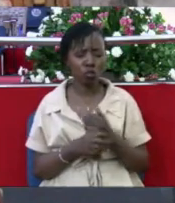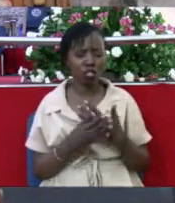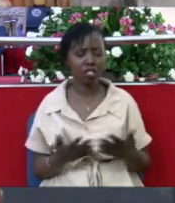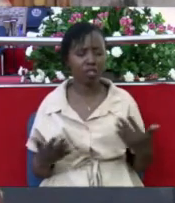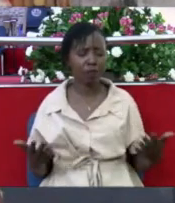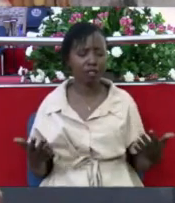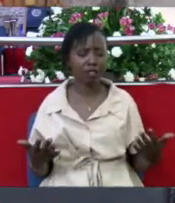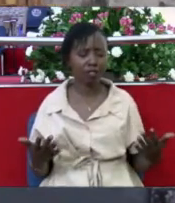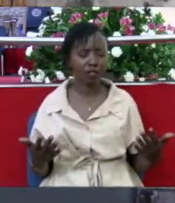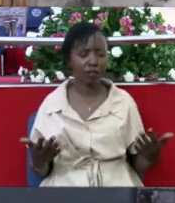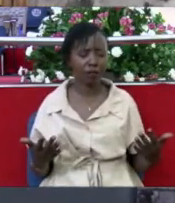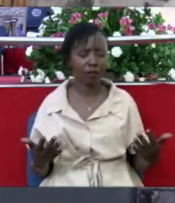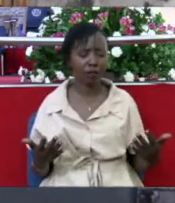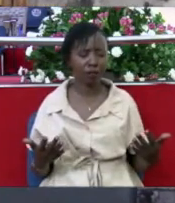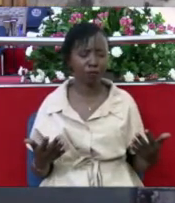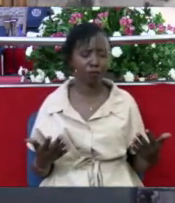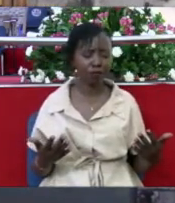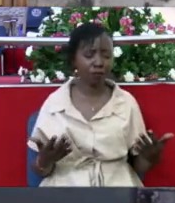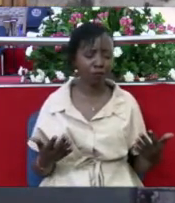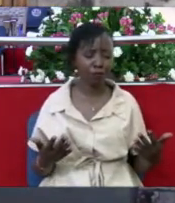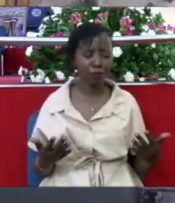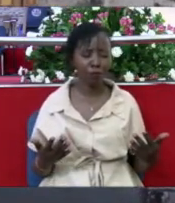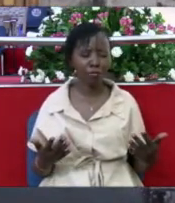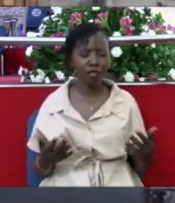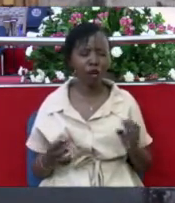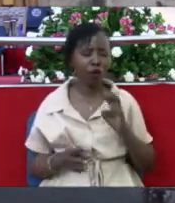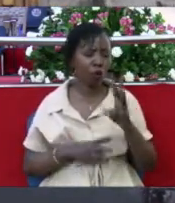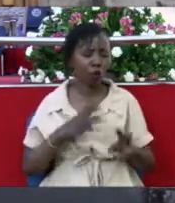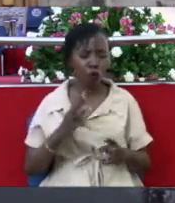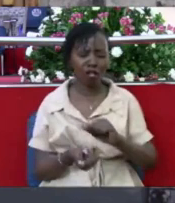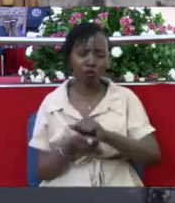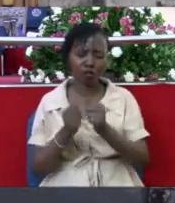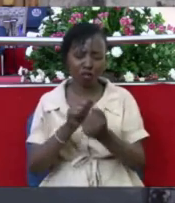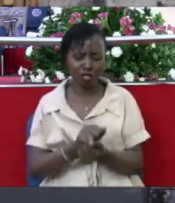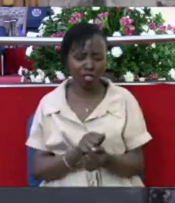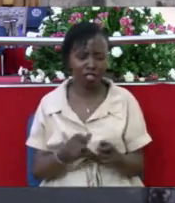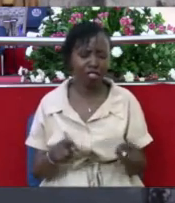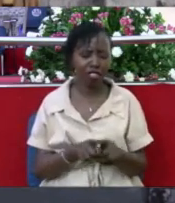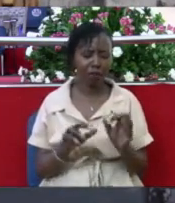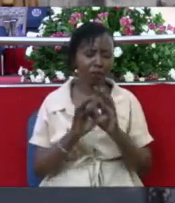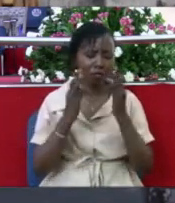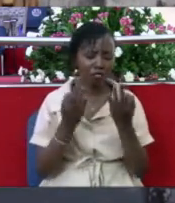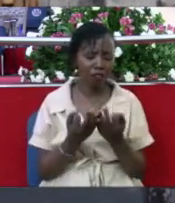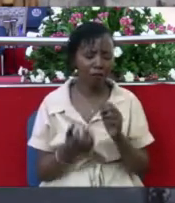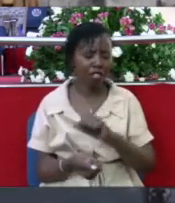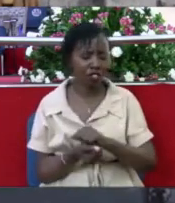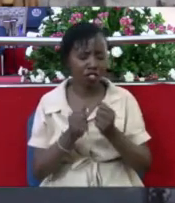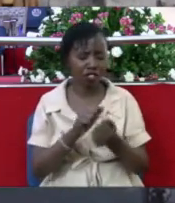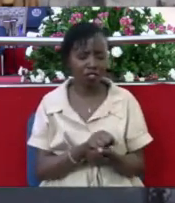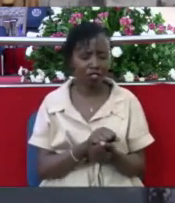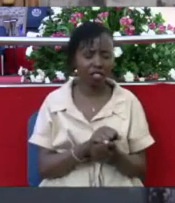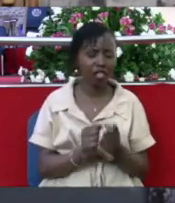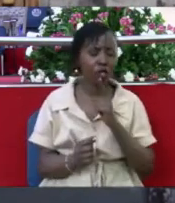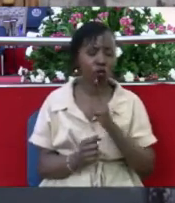mtu itabadilishwa. It's a nation that will be transformed. Ni dunia nchi itabadilishwa. It's a family that will be transformed. Familia itabadilishwa. So this